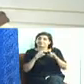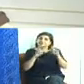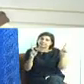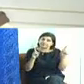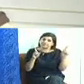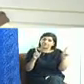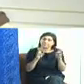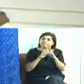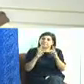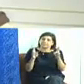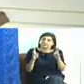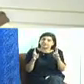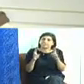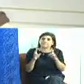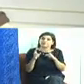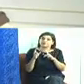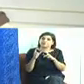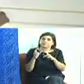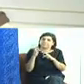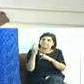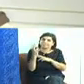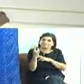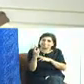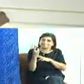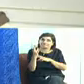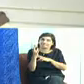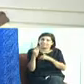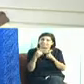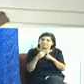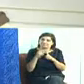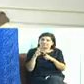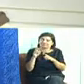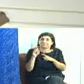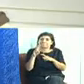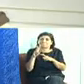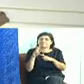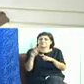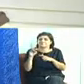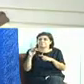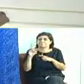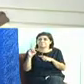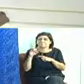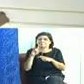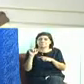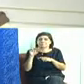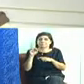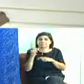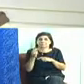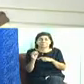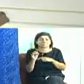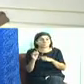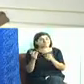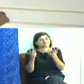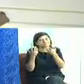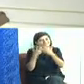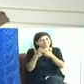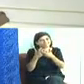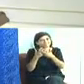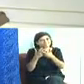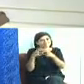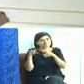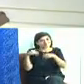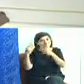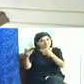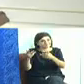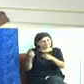is a very close padre to Reverend Mozingo. And so it's only fitting that we give him a brief,